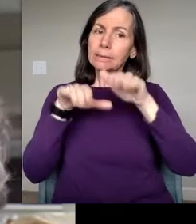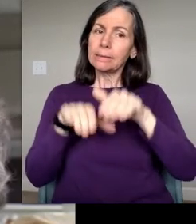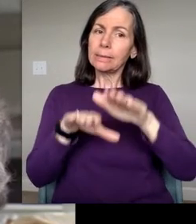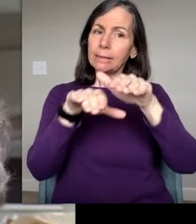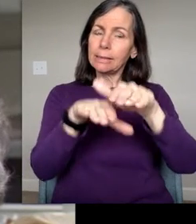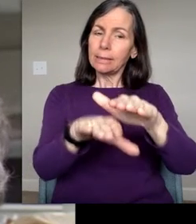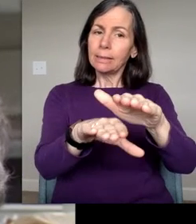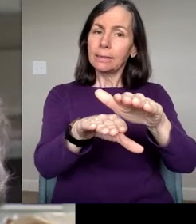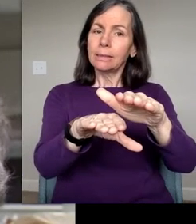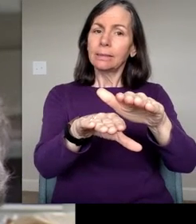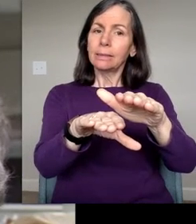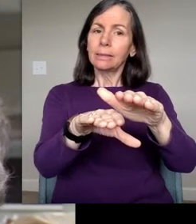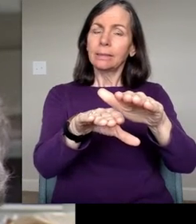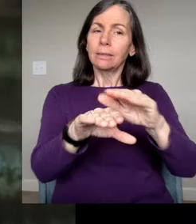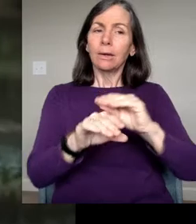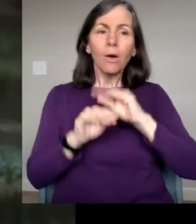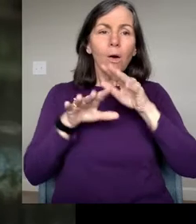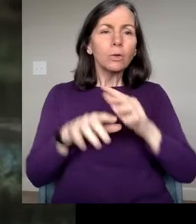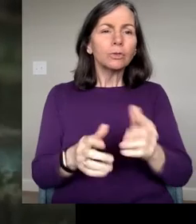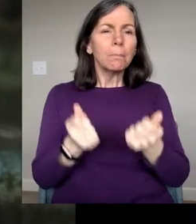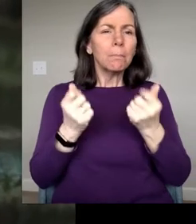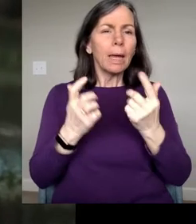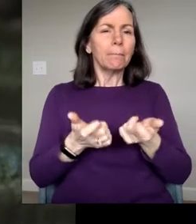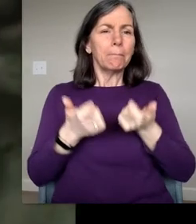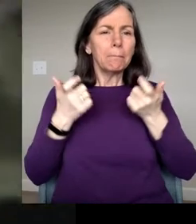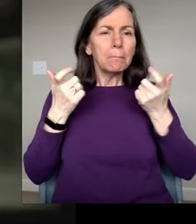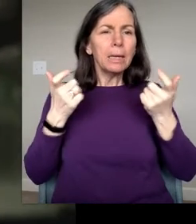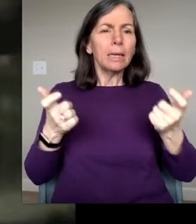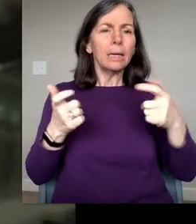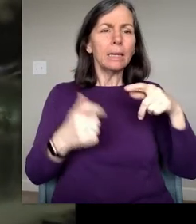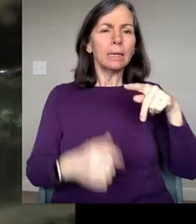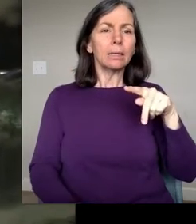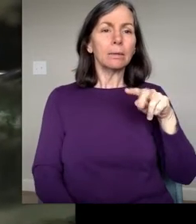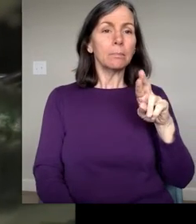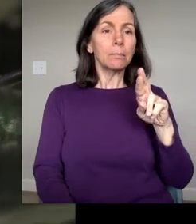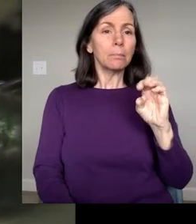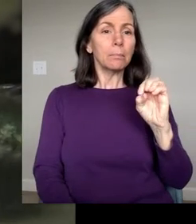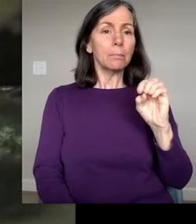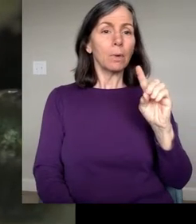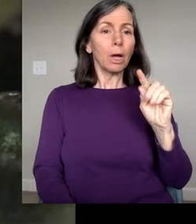of large predatory fish, and there's no place to hide.